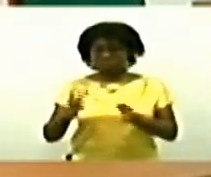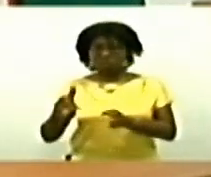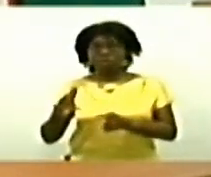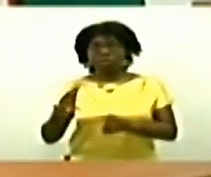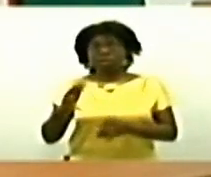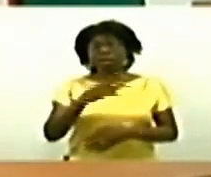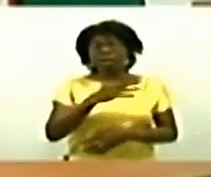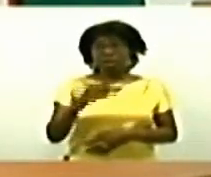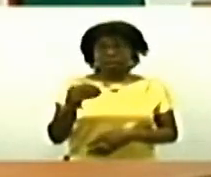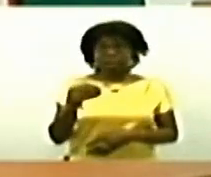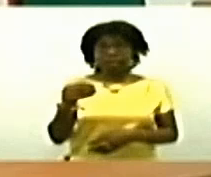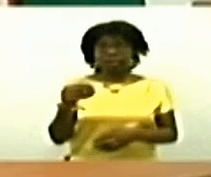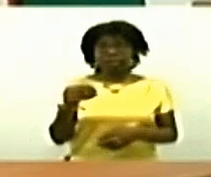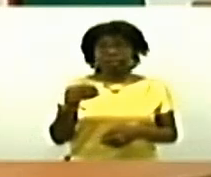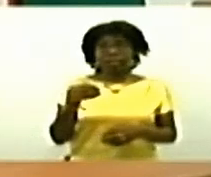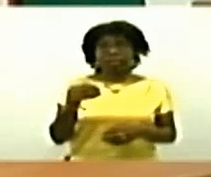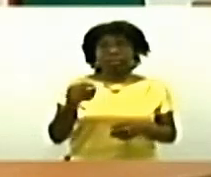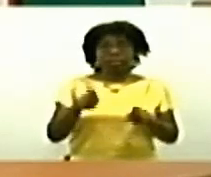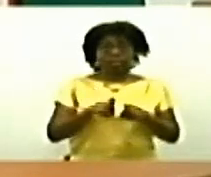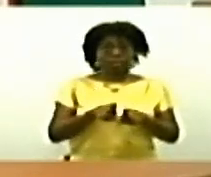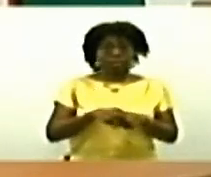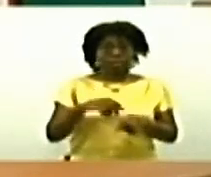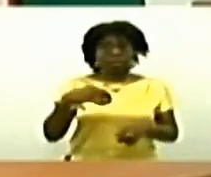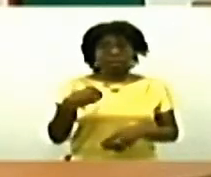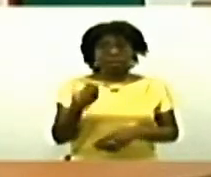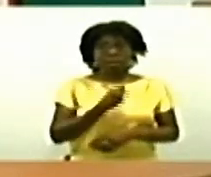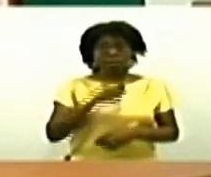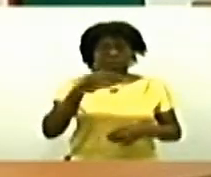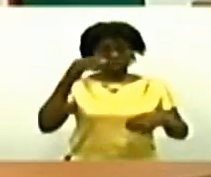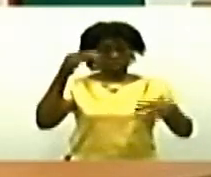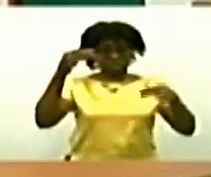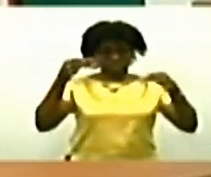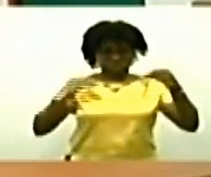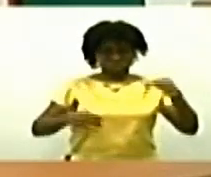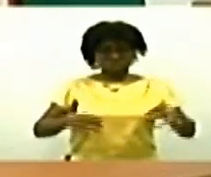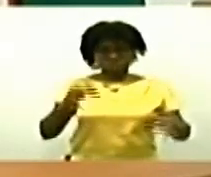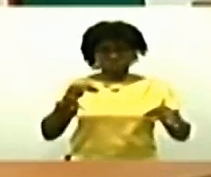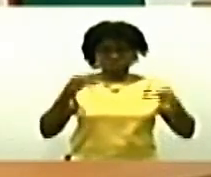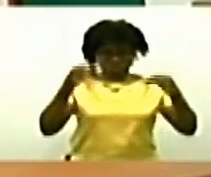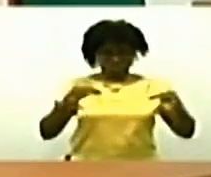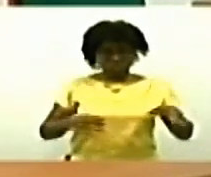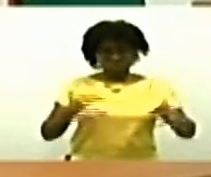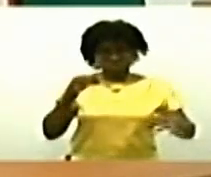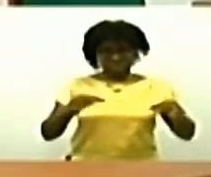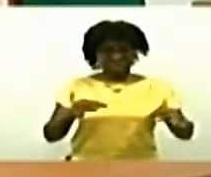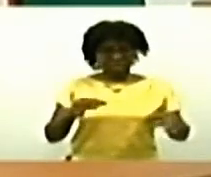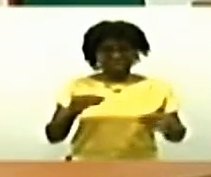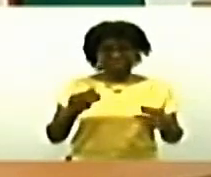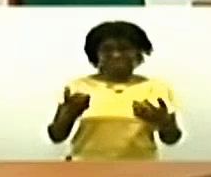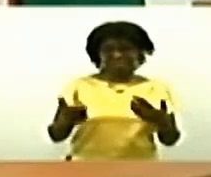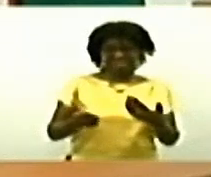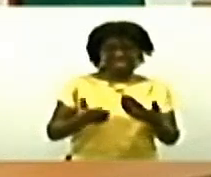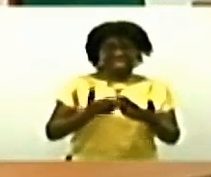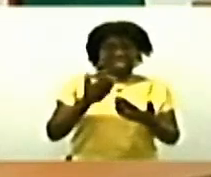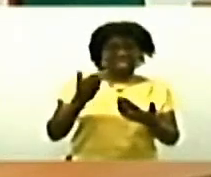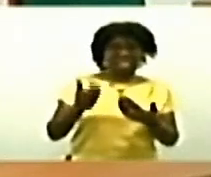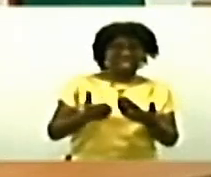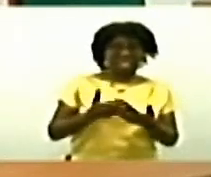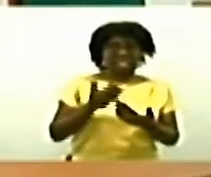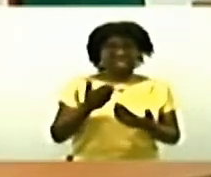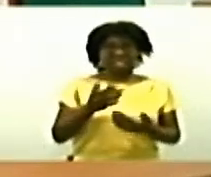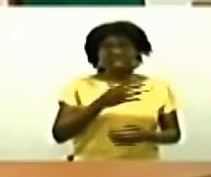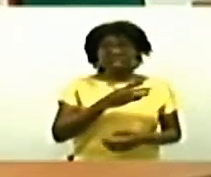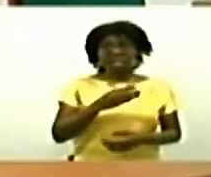is that our courts are lenient and that there are officers of the court who trade